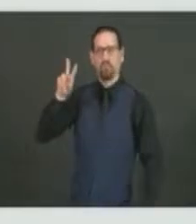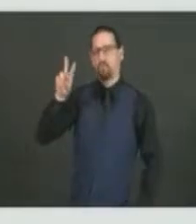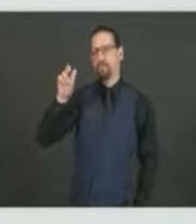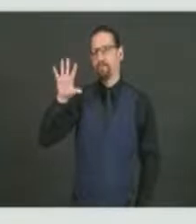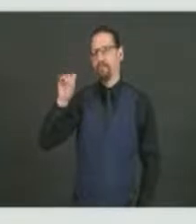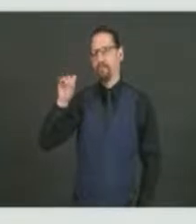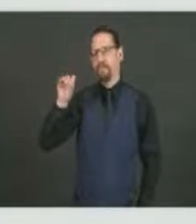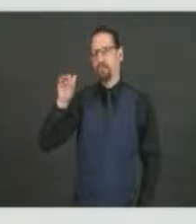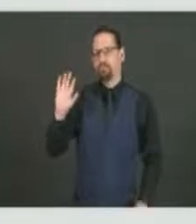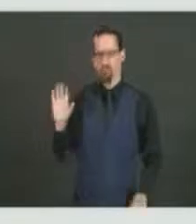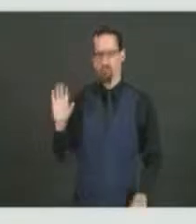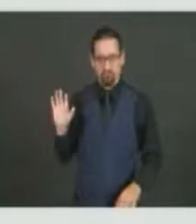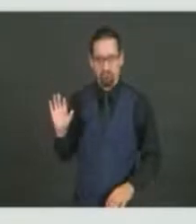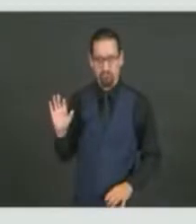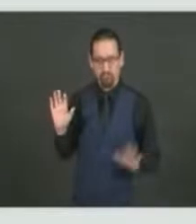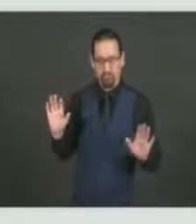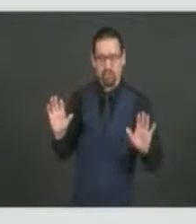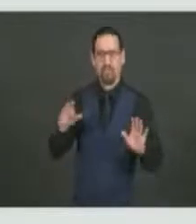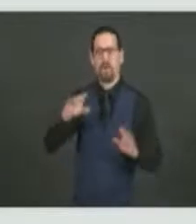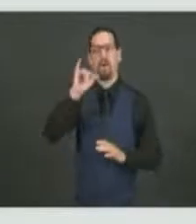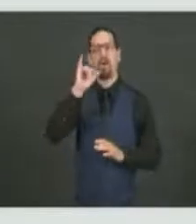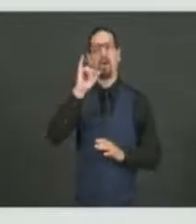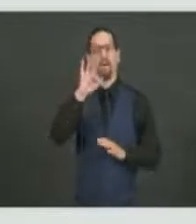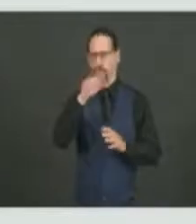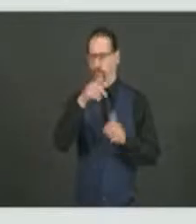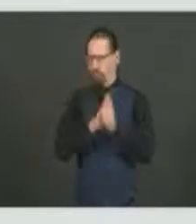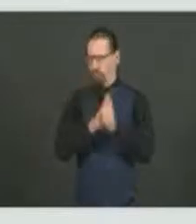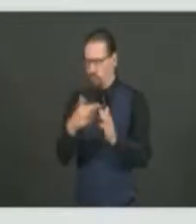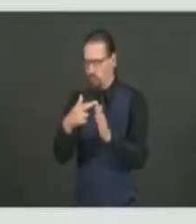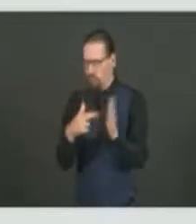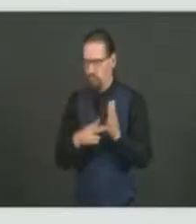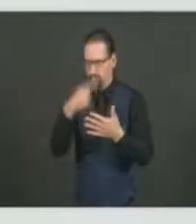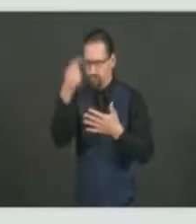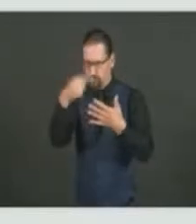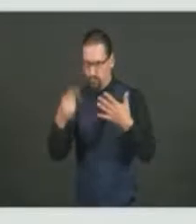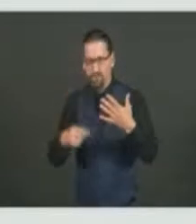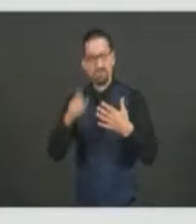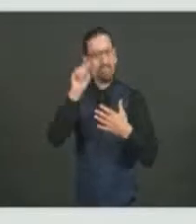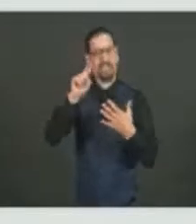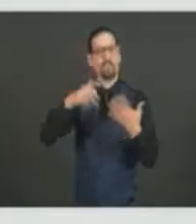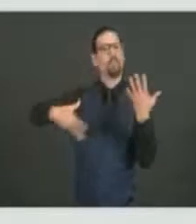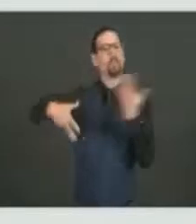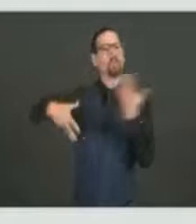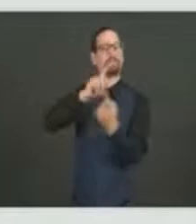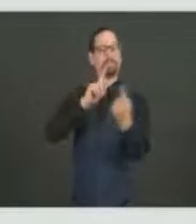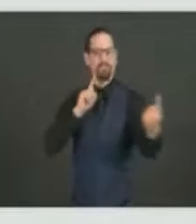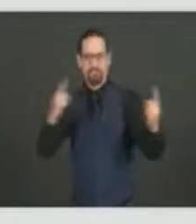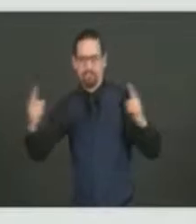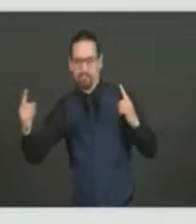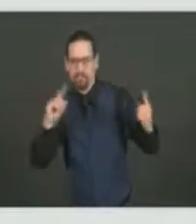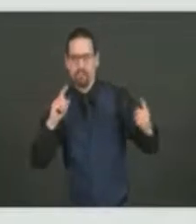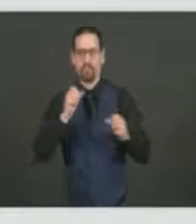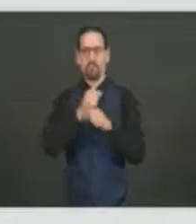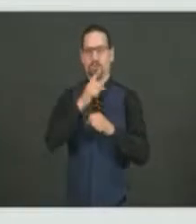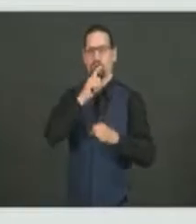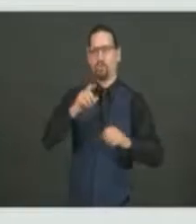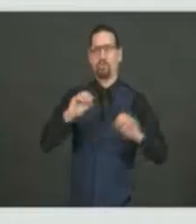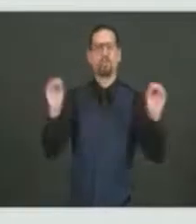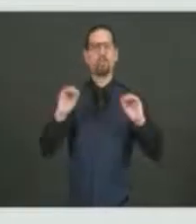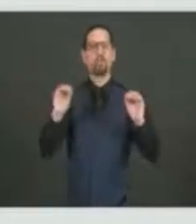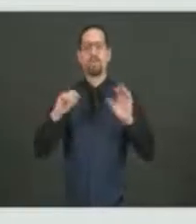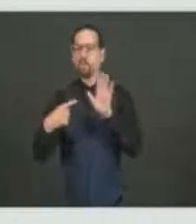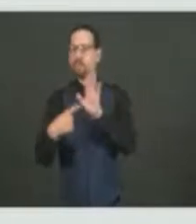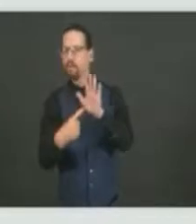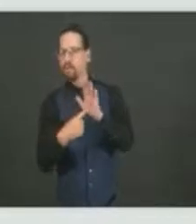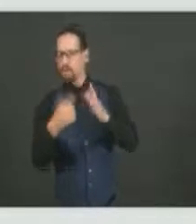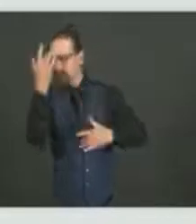assuming you follow the rules. Social distancing, making sure nobody there has symptoms or is sick,